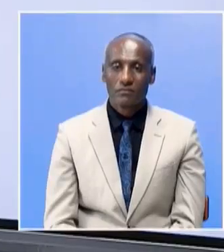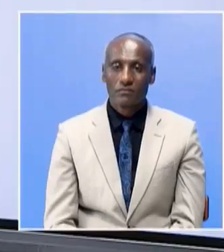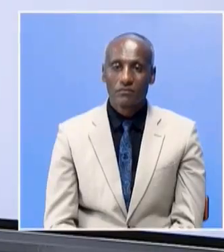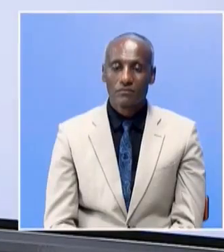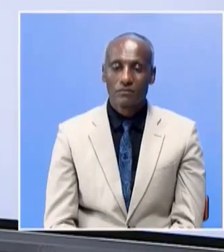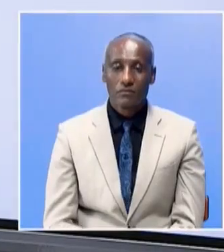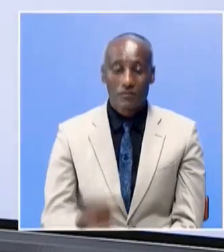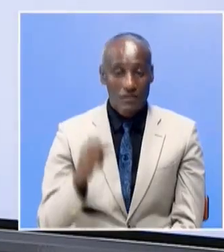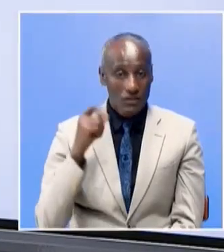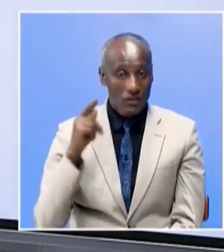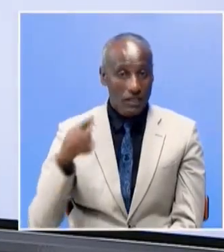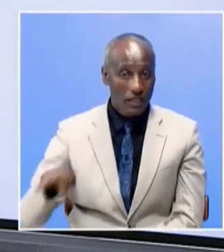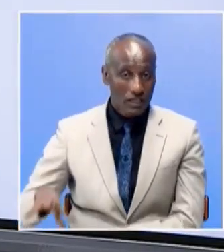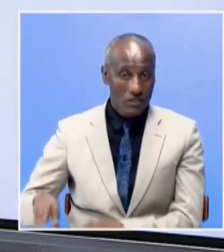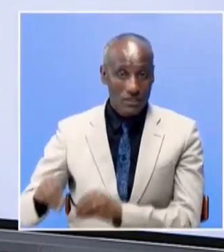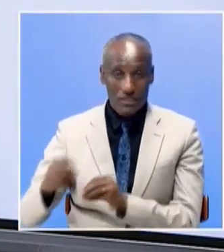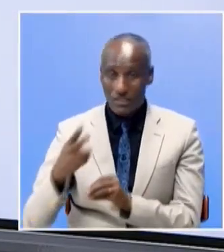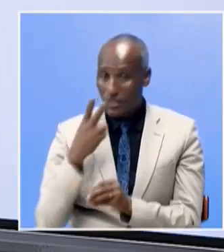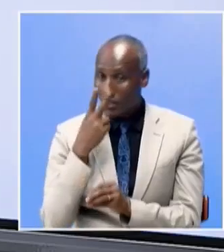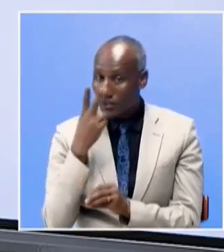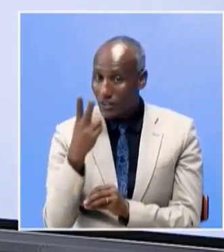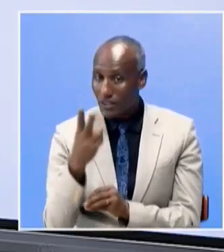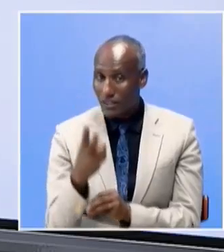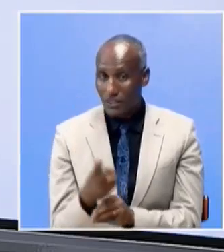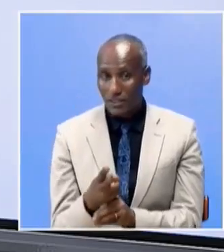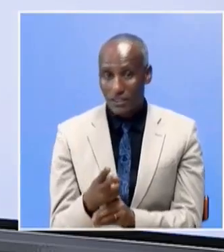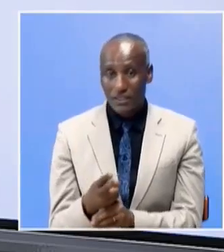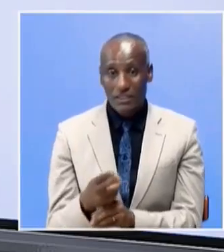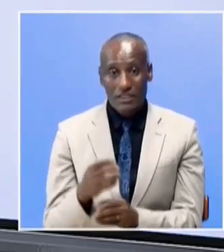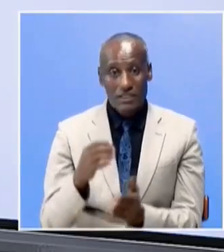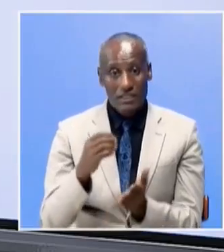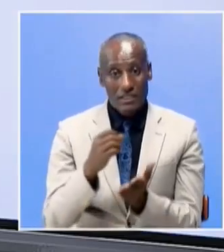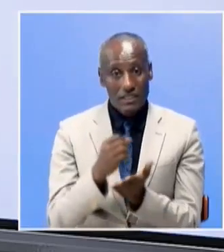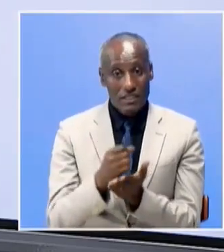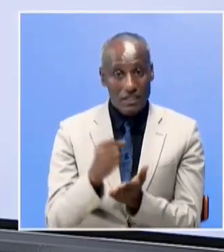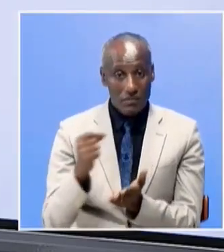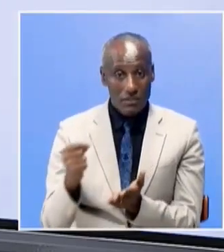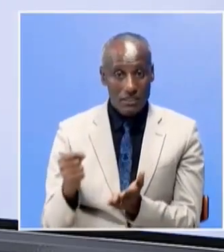All right, students, look here. The subject is here.